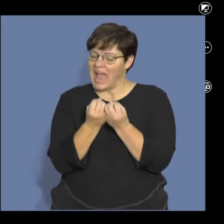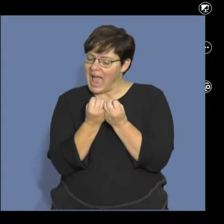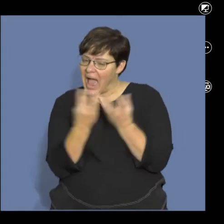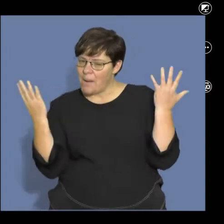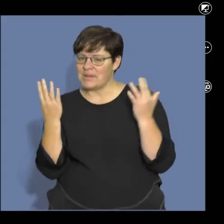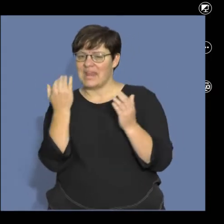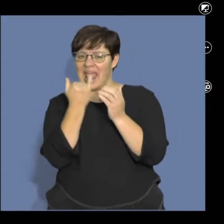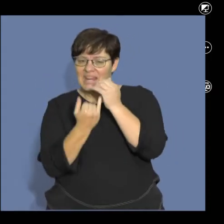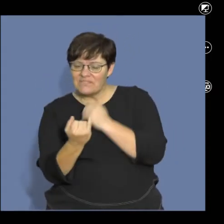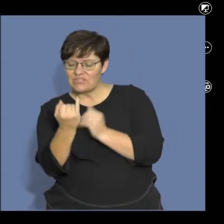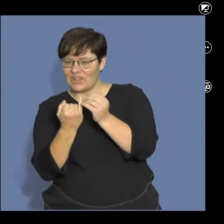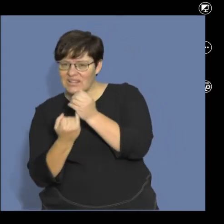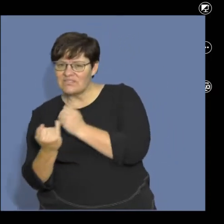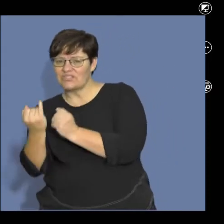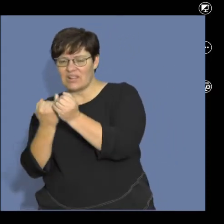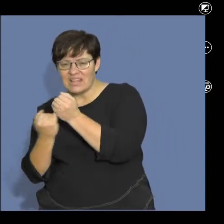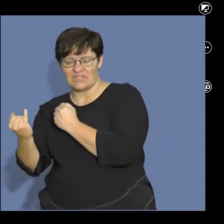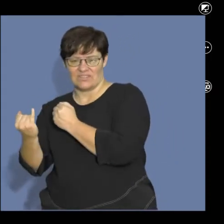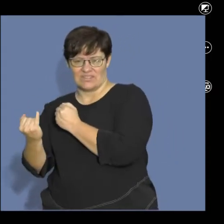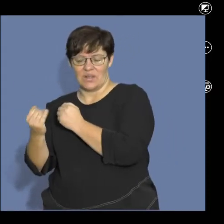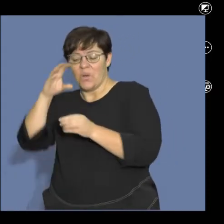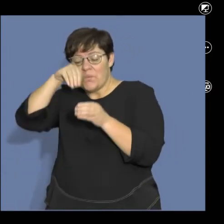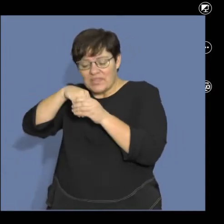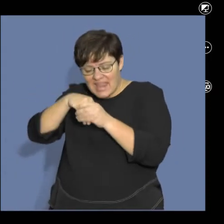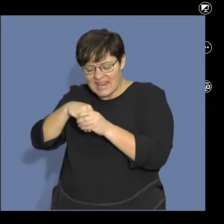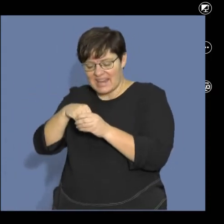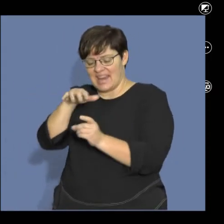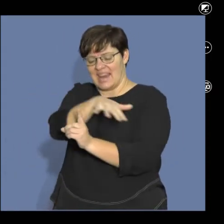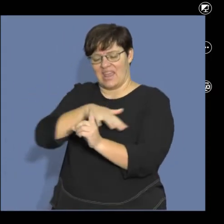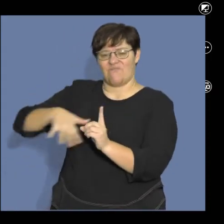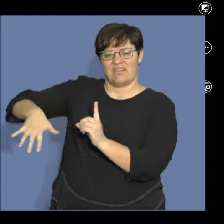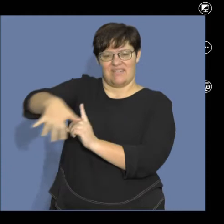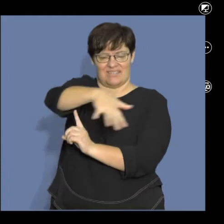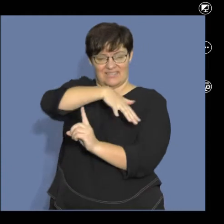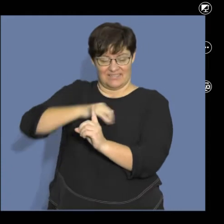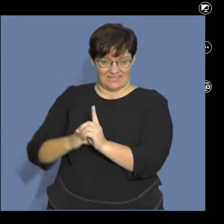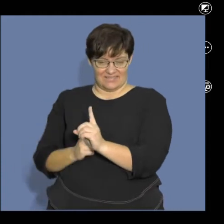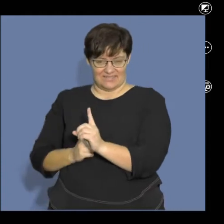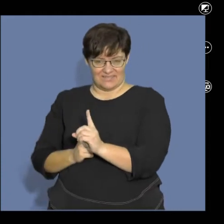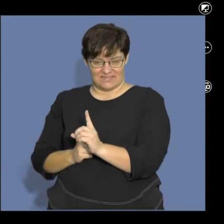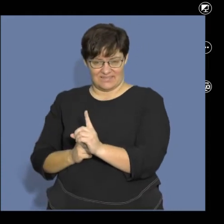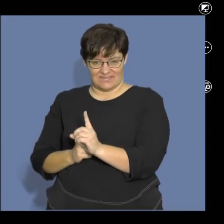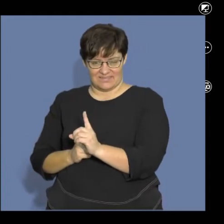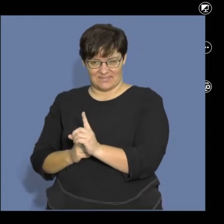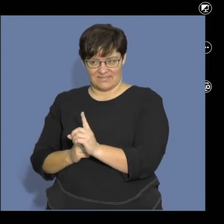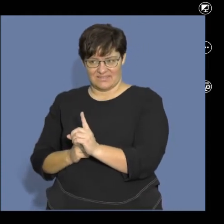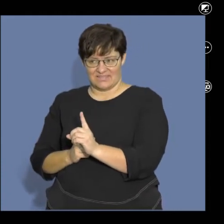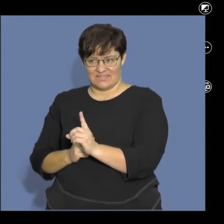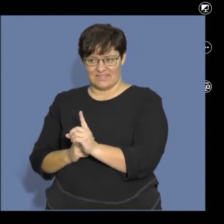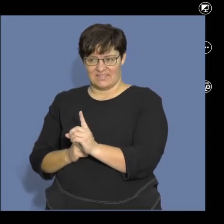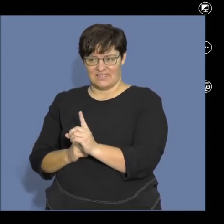the number of individuals in a particular area, if we're talking